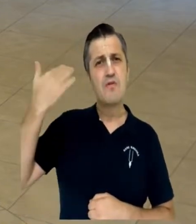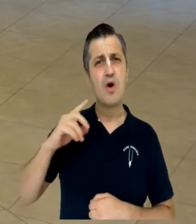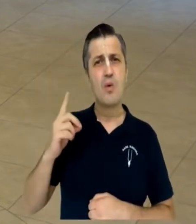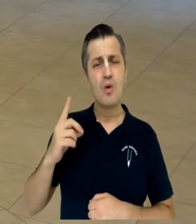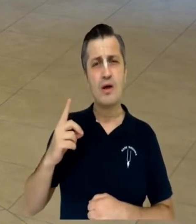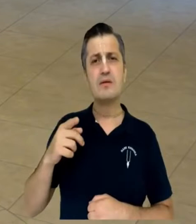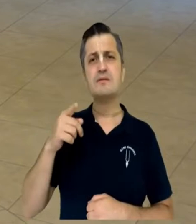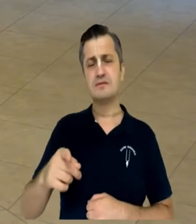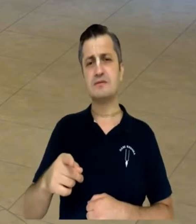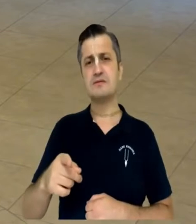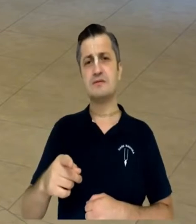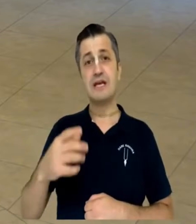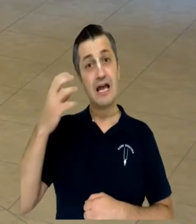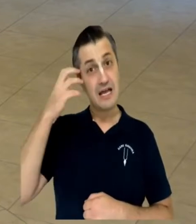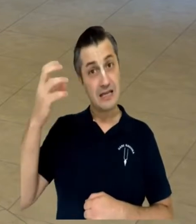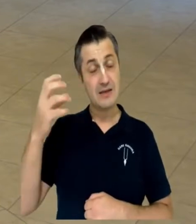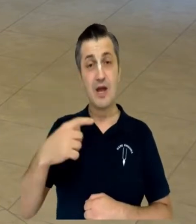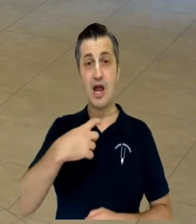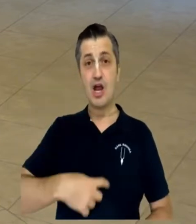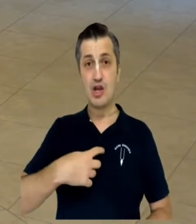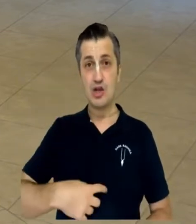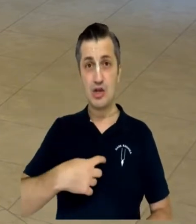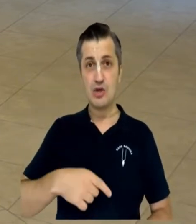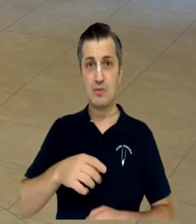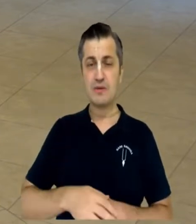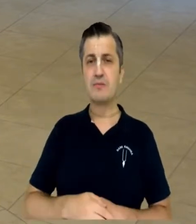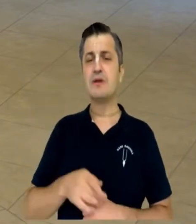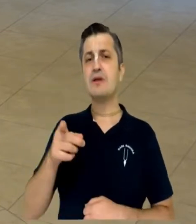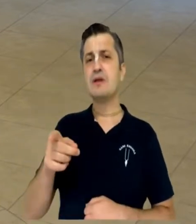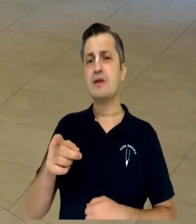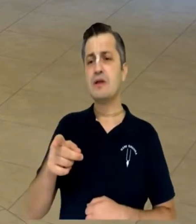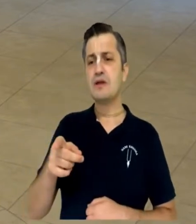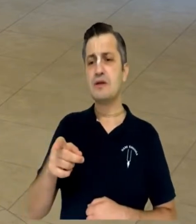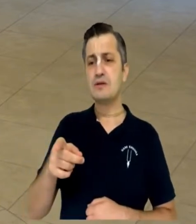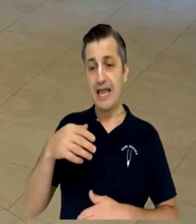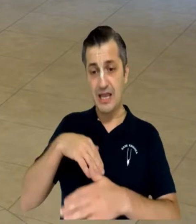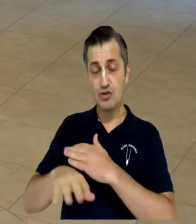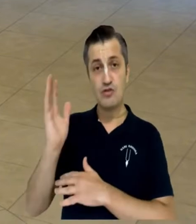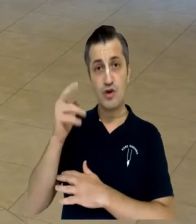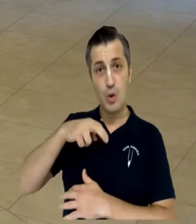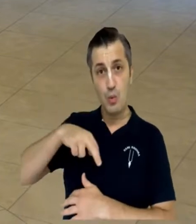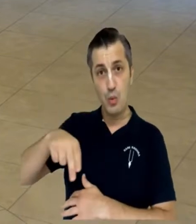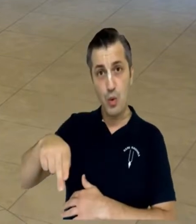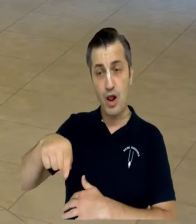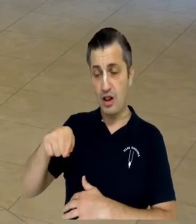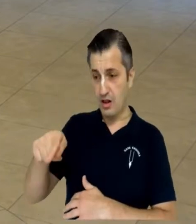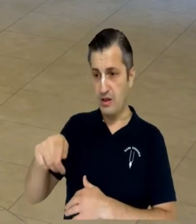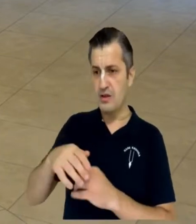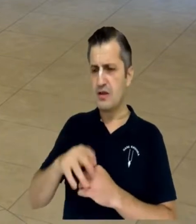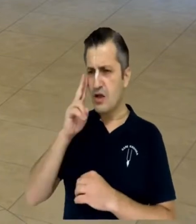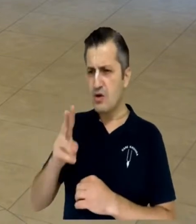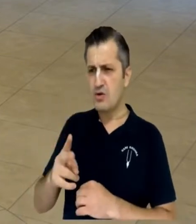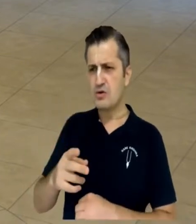meditation. He didn't bow down to them, so they cursed him. That's how he became an elephant. Very nice. Thank you. How would you feel like he made